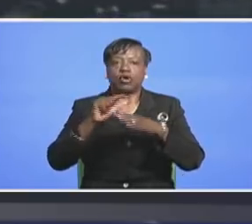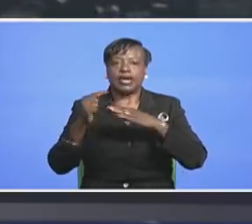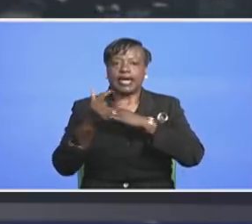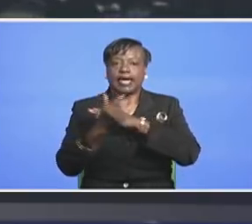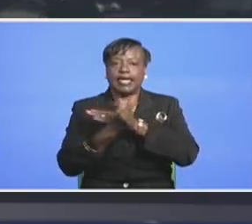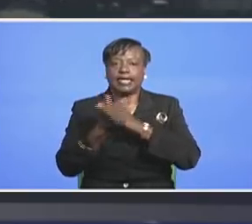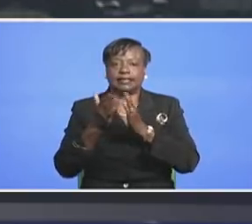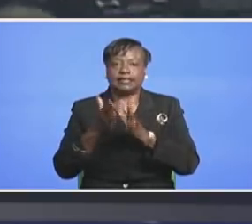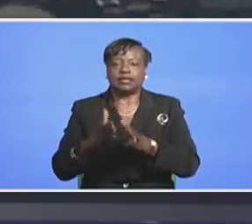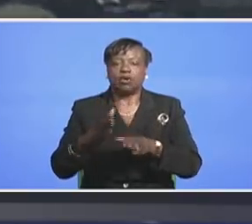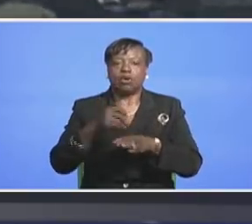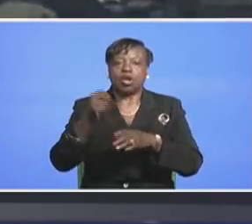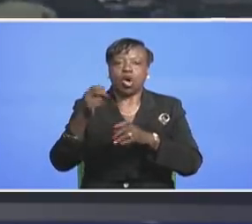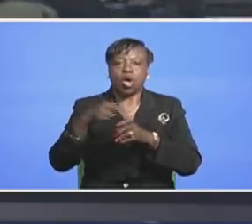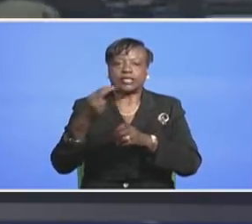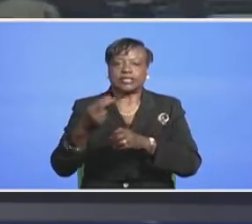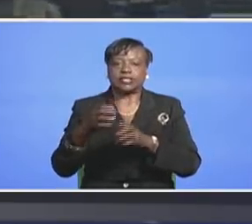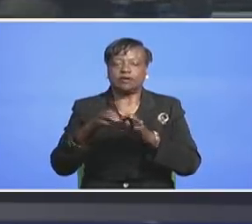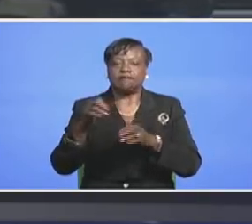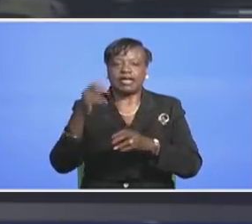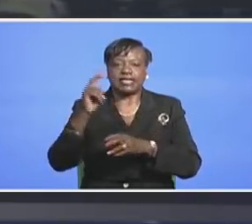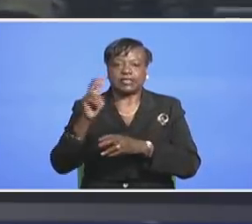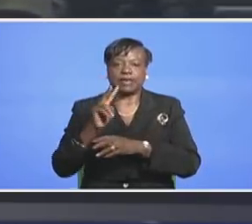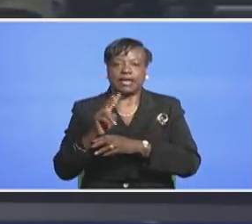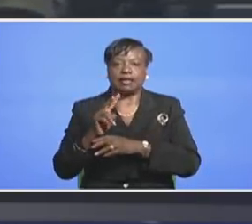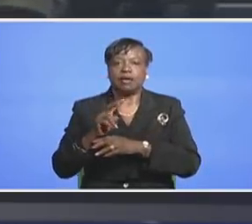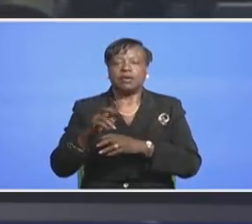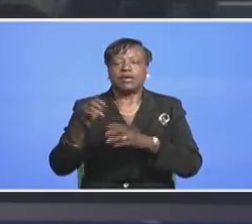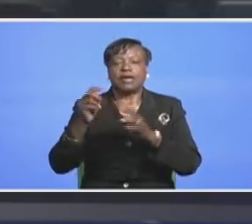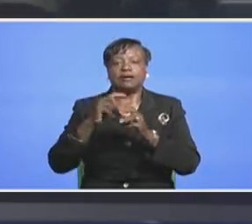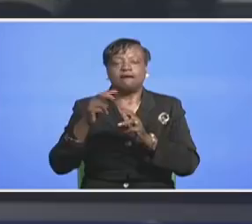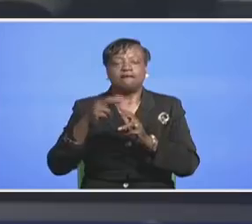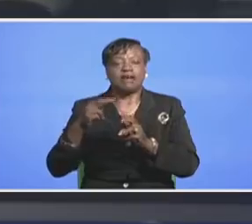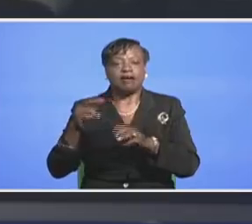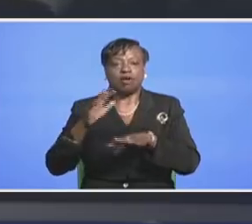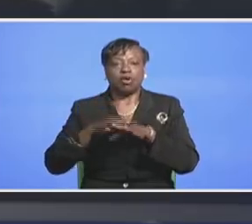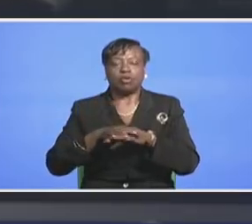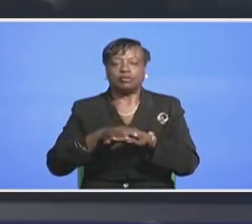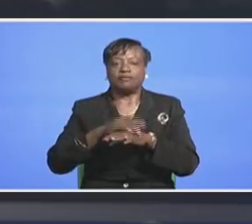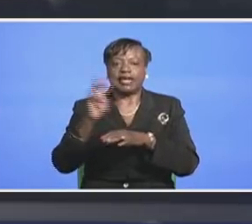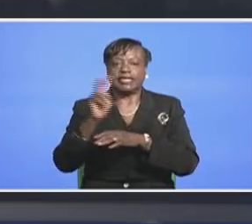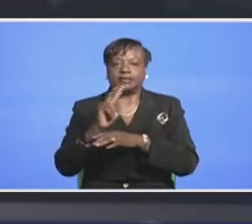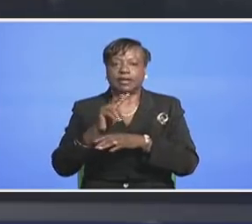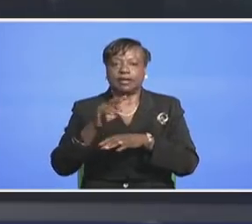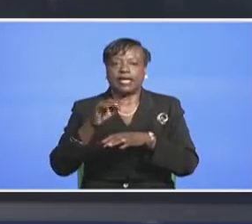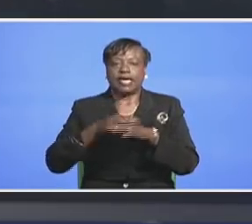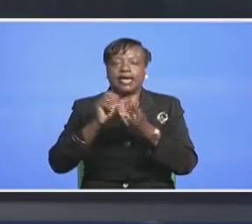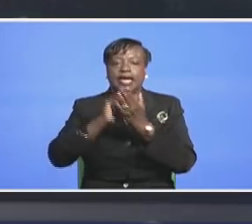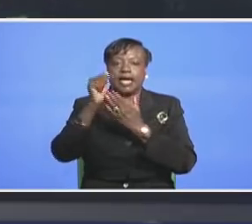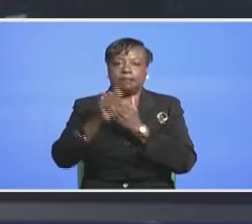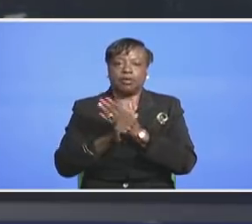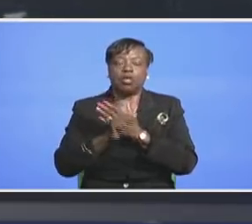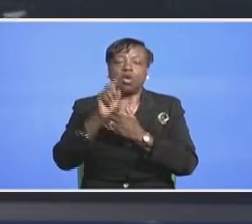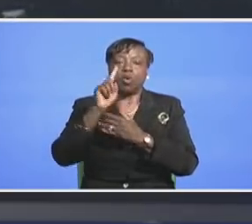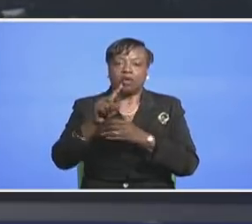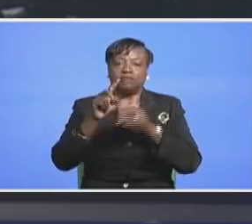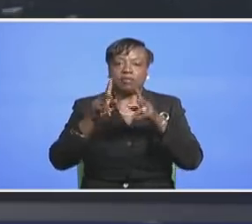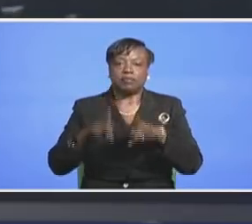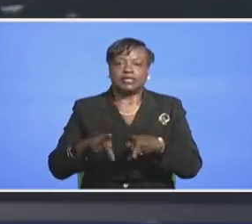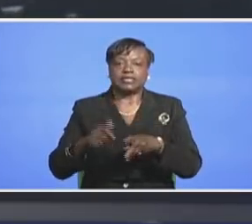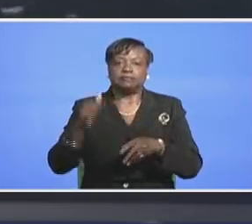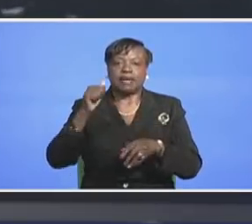by kidnappers in Venezuela went viral on social media in April, one of the victims is reported to be back in Grenadian